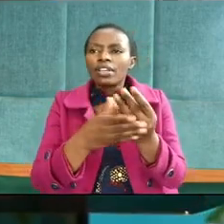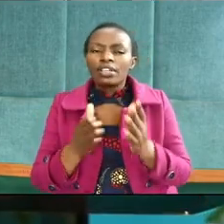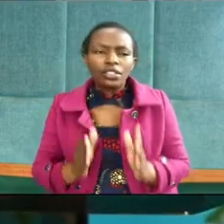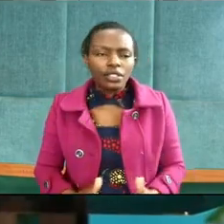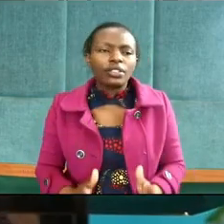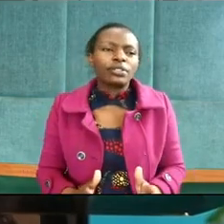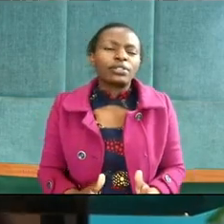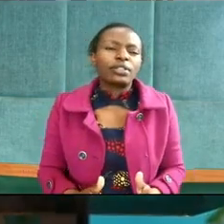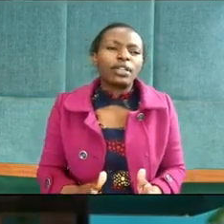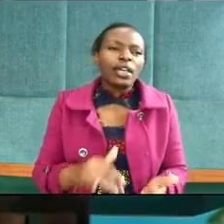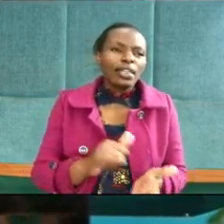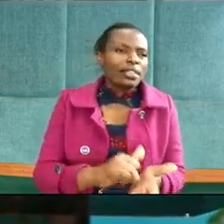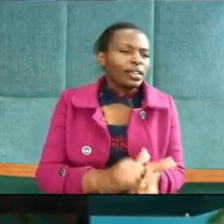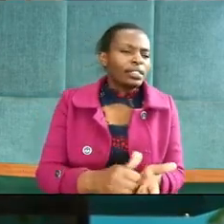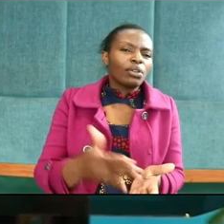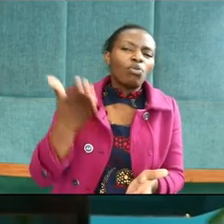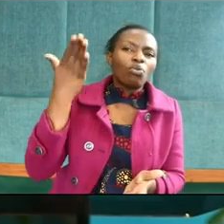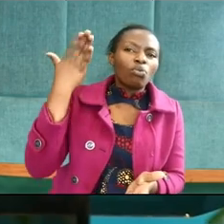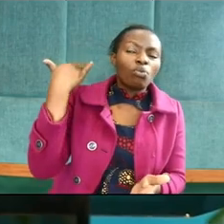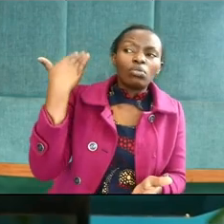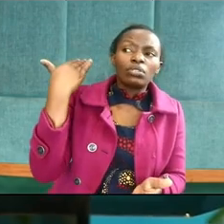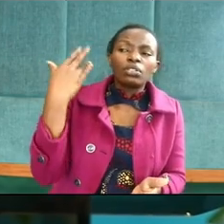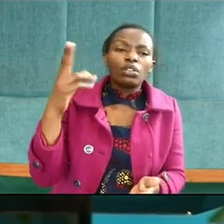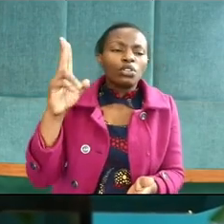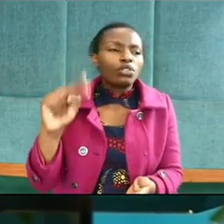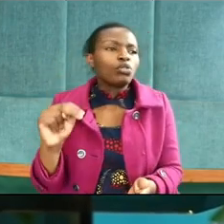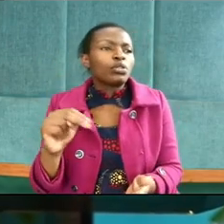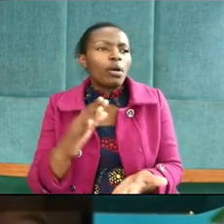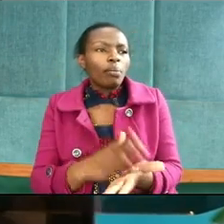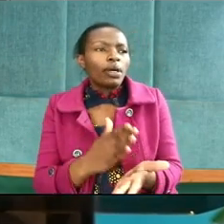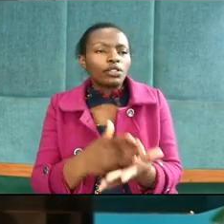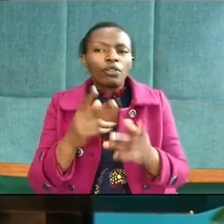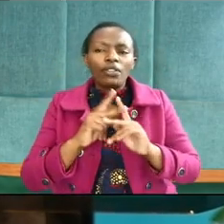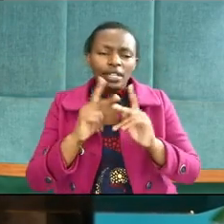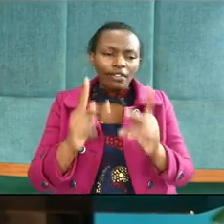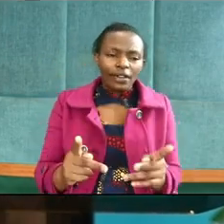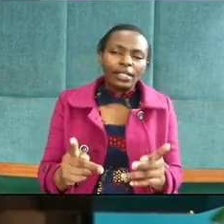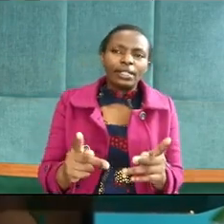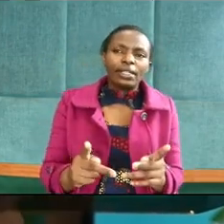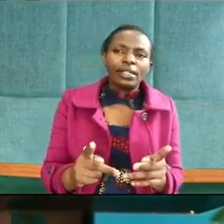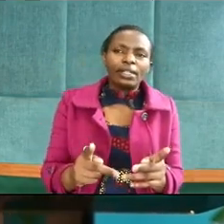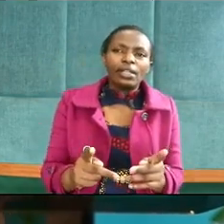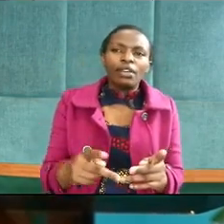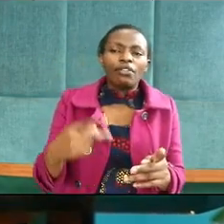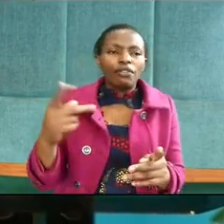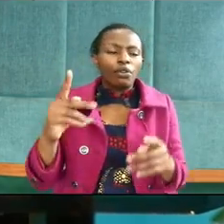not part of the divine intent for humanity.